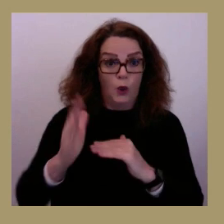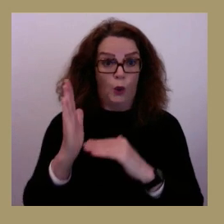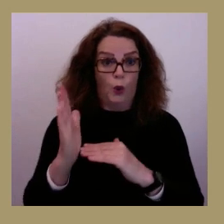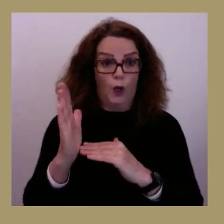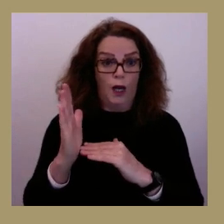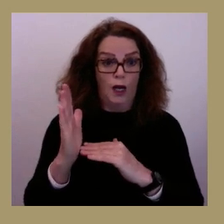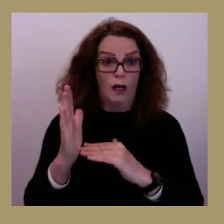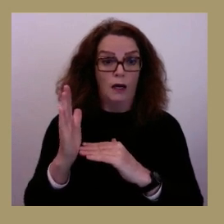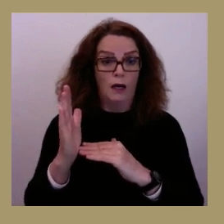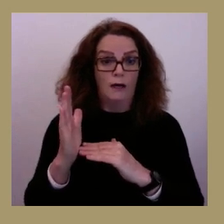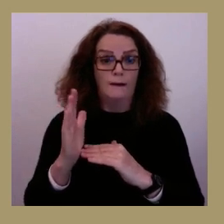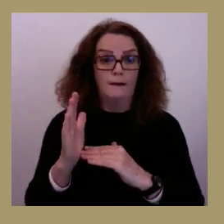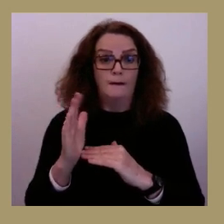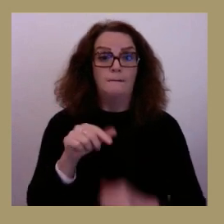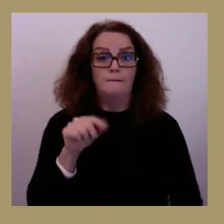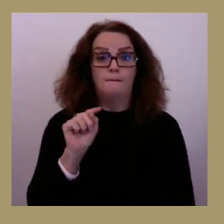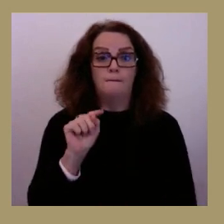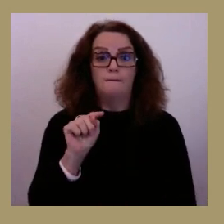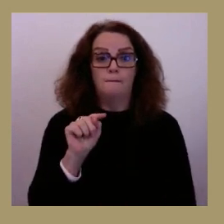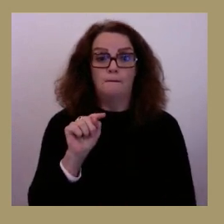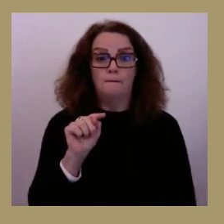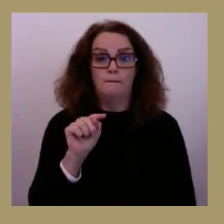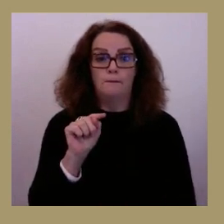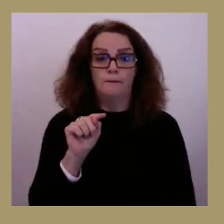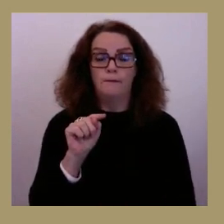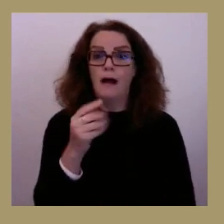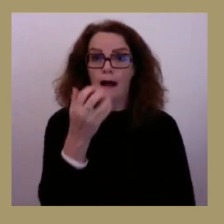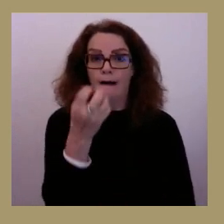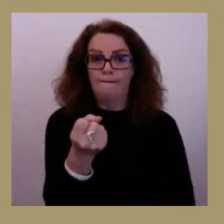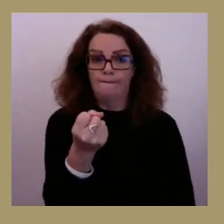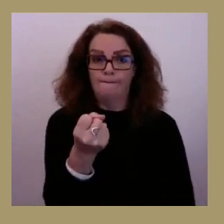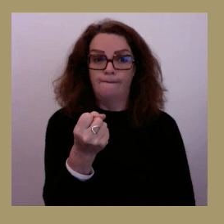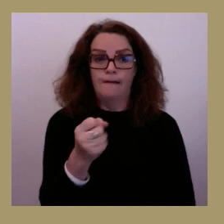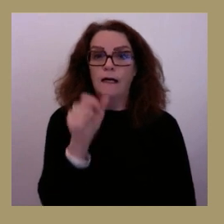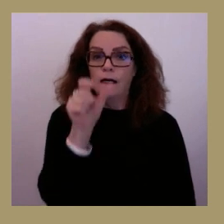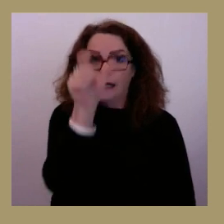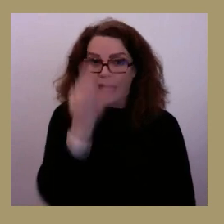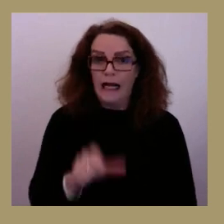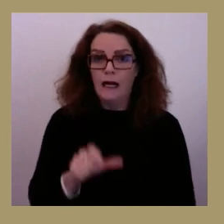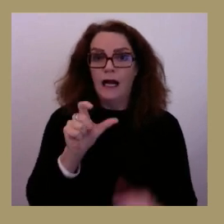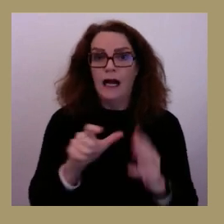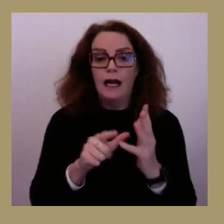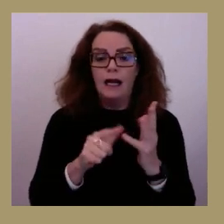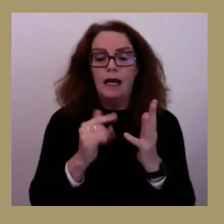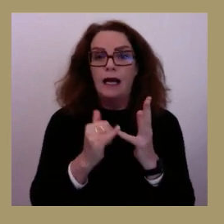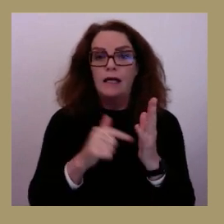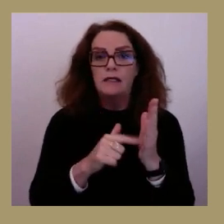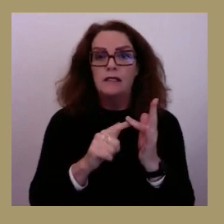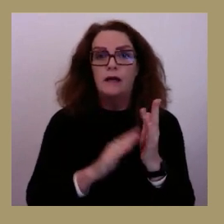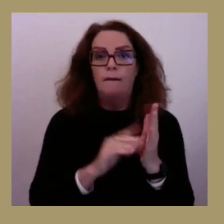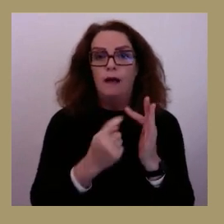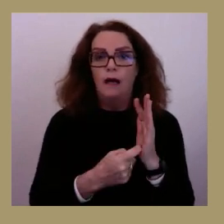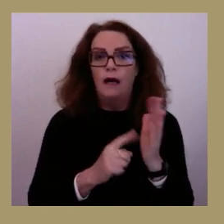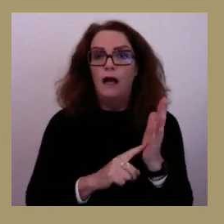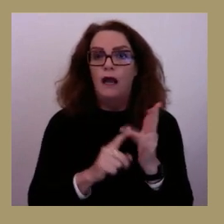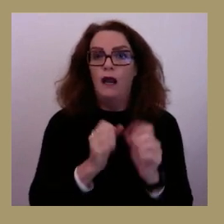masked out a little bit, but essentially on the bottom navigation, there is a customer login screen. This is indicated by